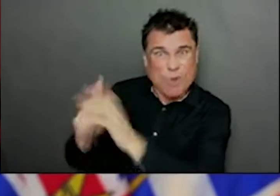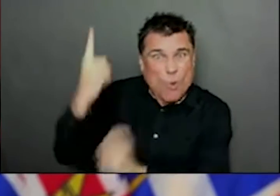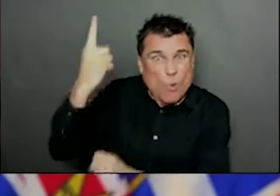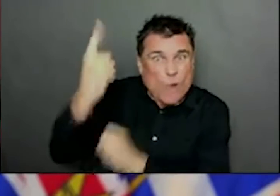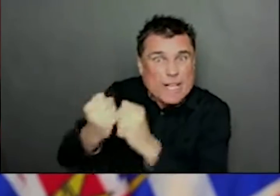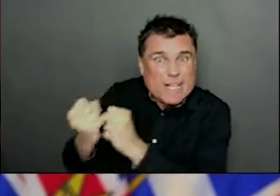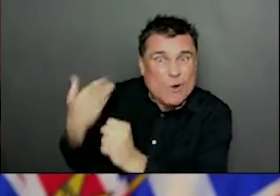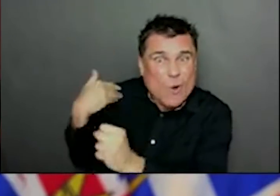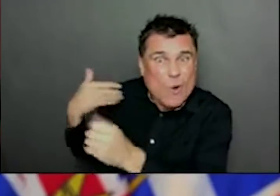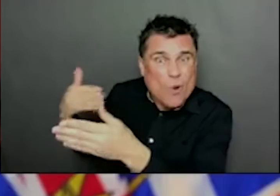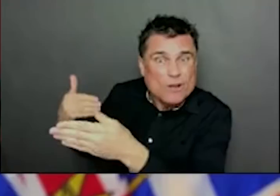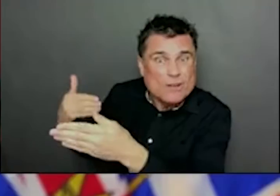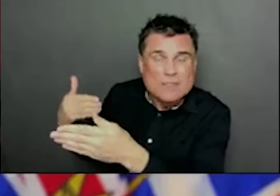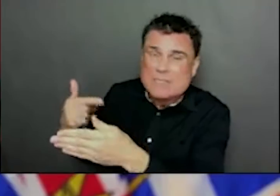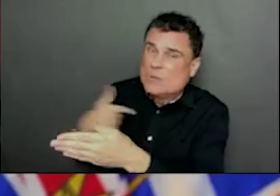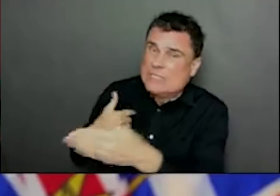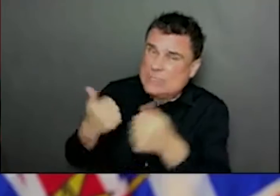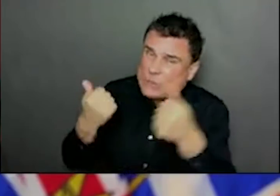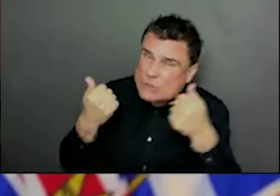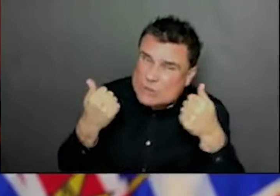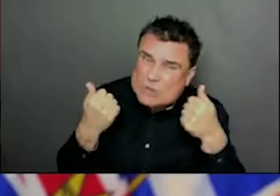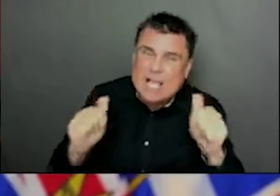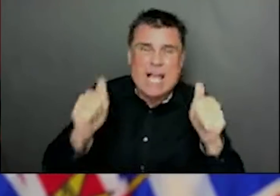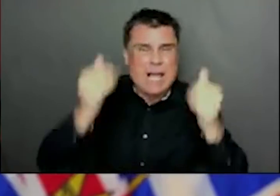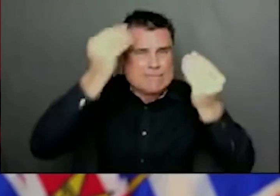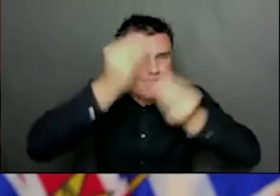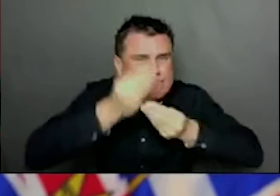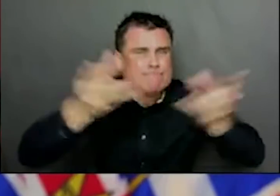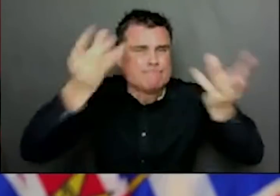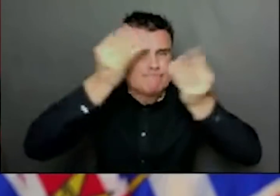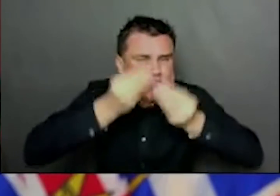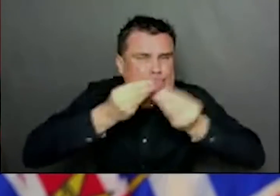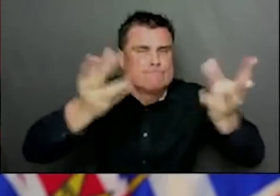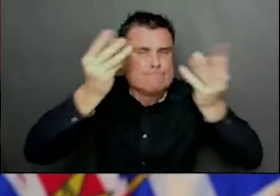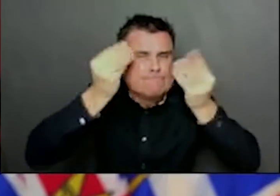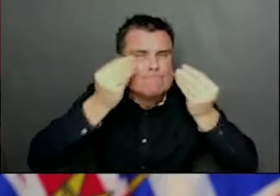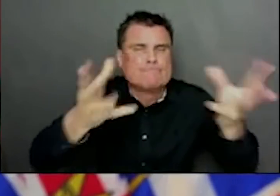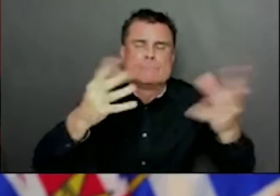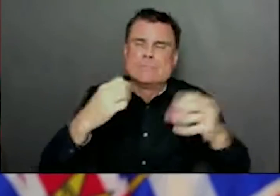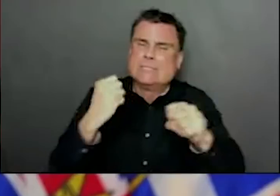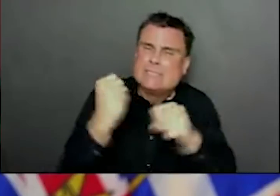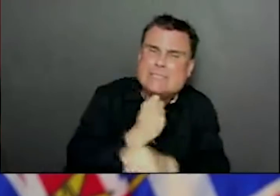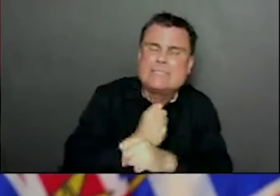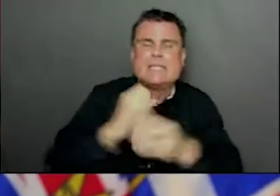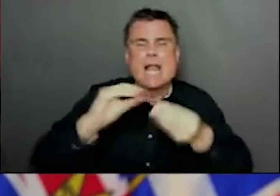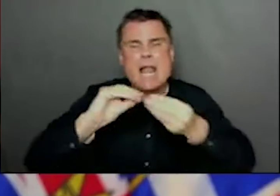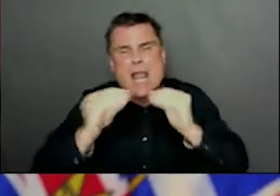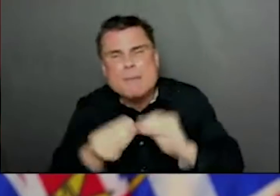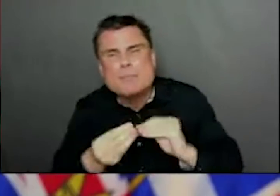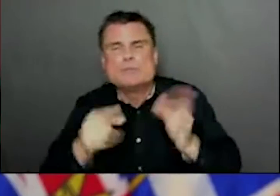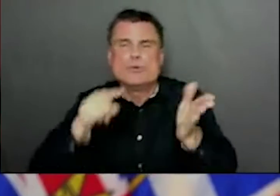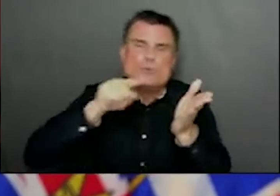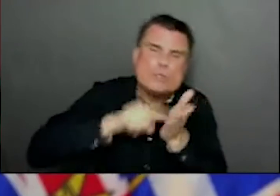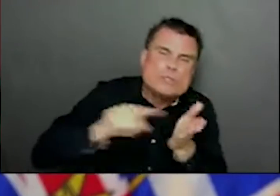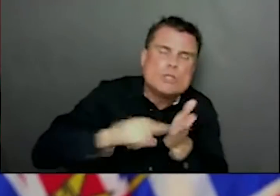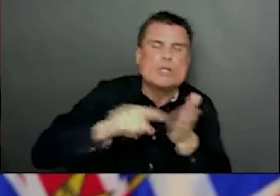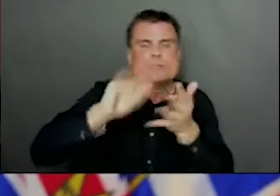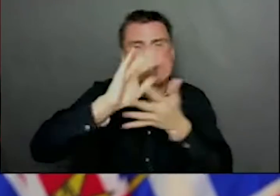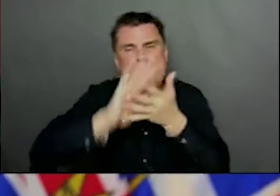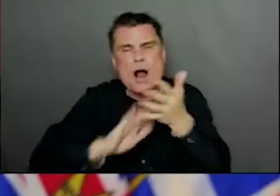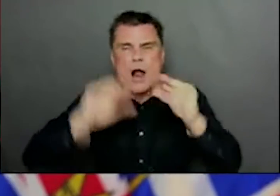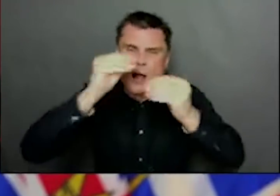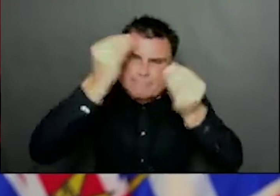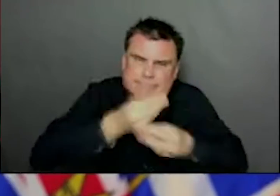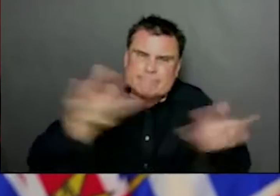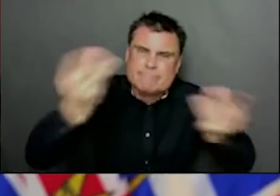latest information about the pandemic. We know it's important. It allows all of us to understand how we are progressing, how the pandemic is